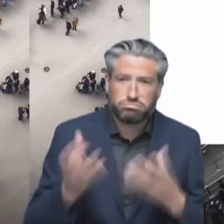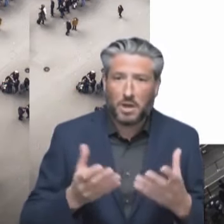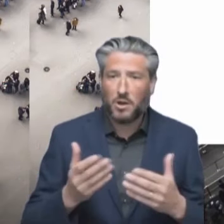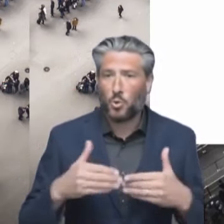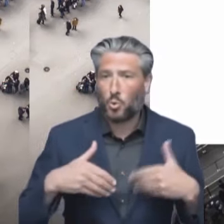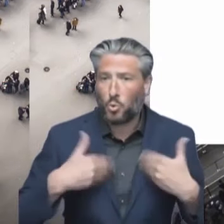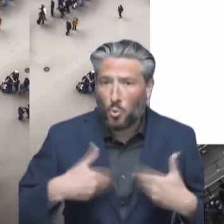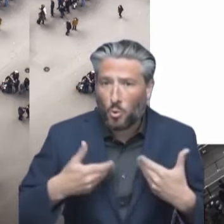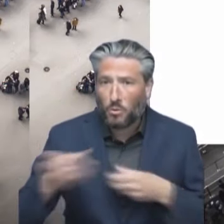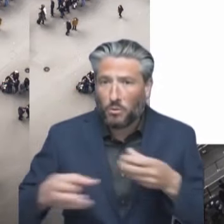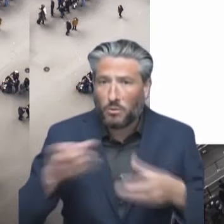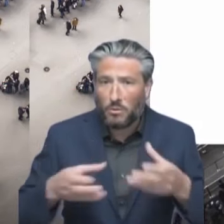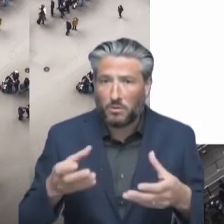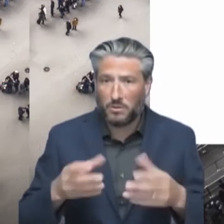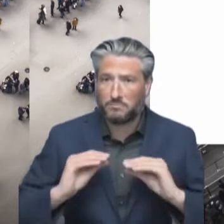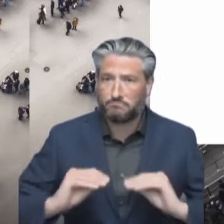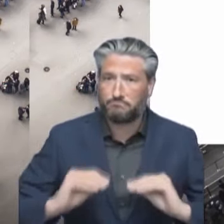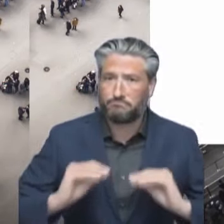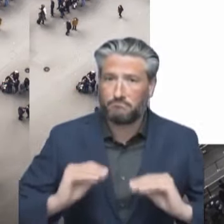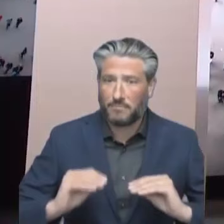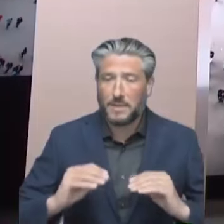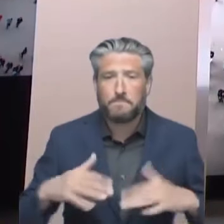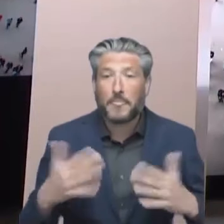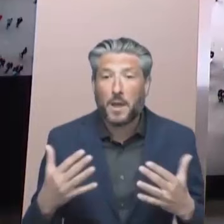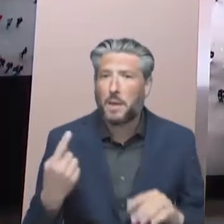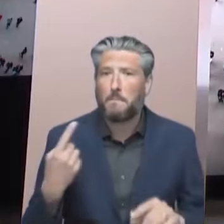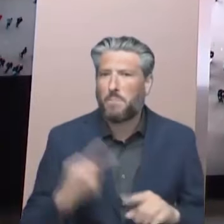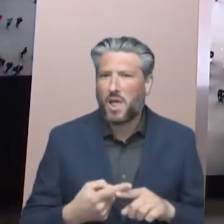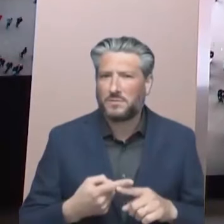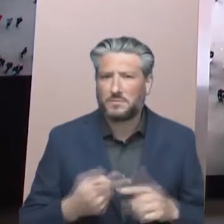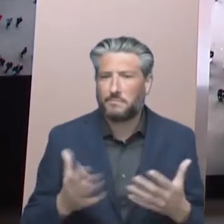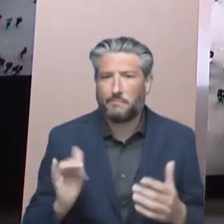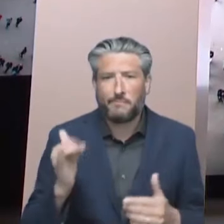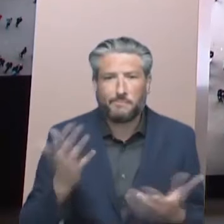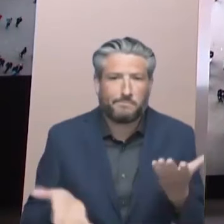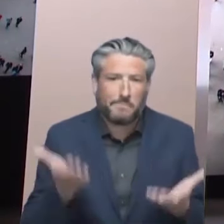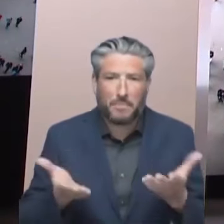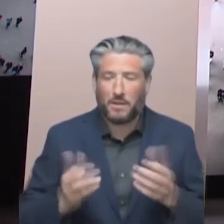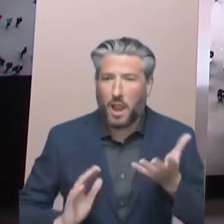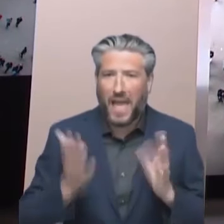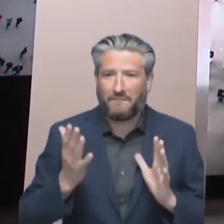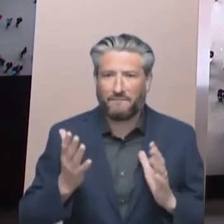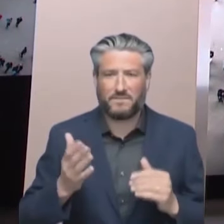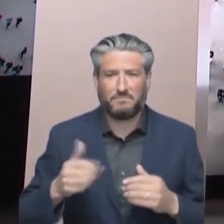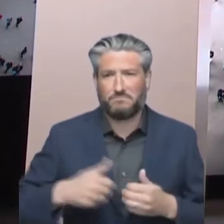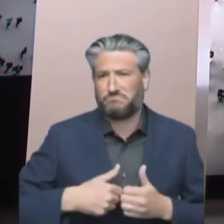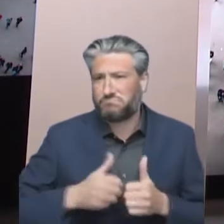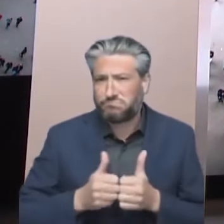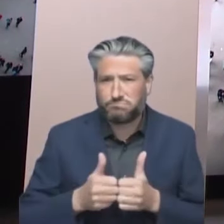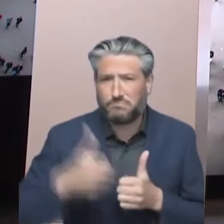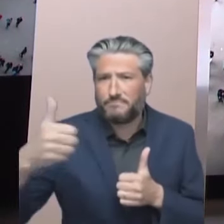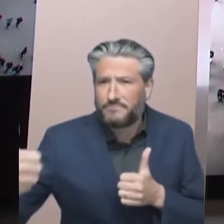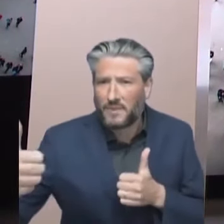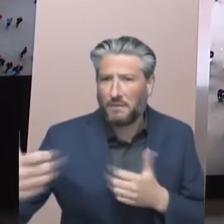people who are far away from employment or from jobs. Between now and 2025, their